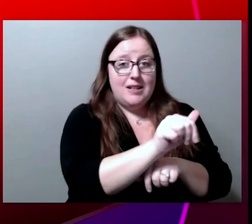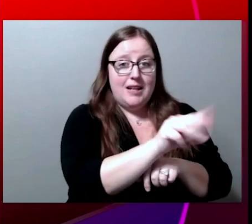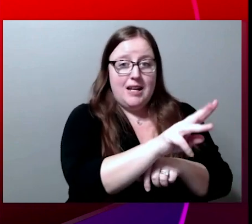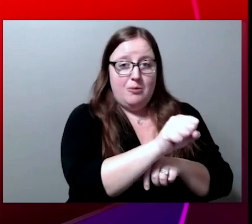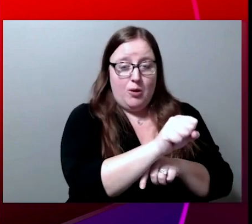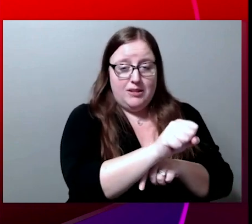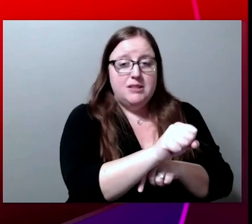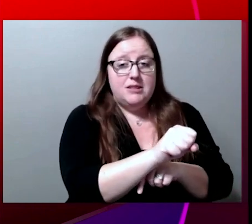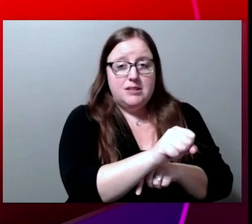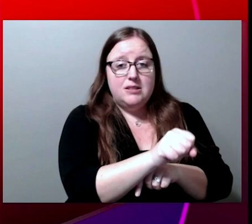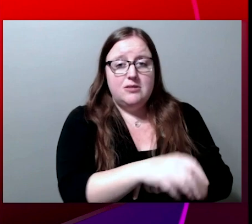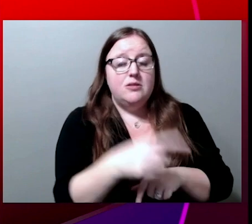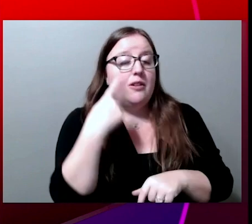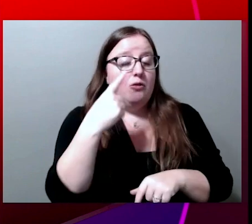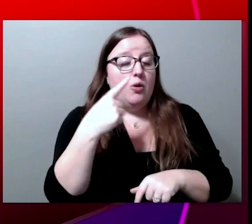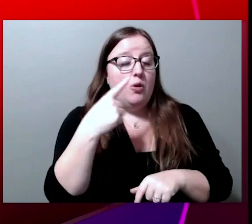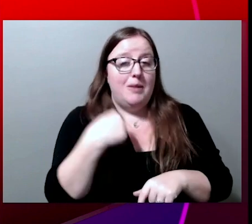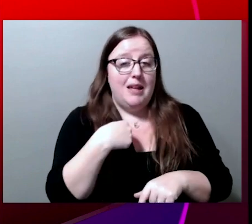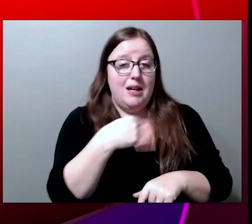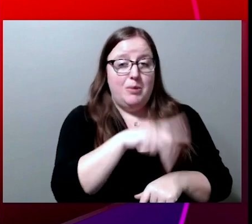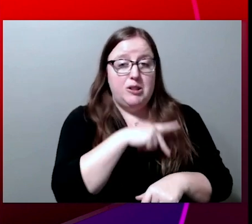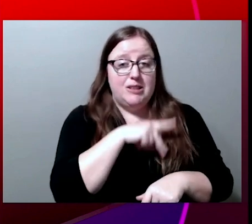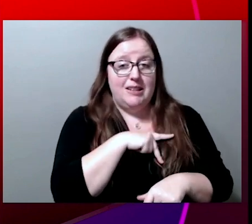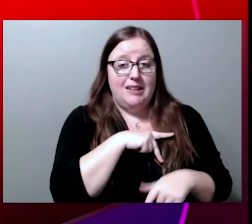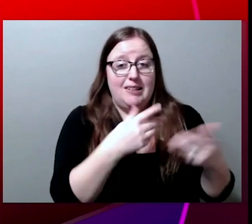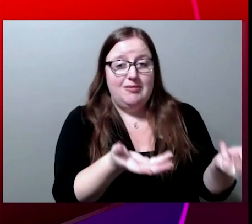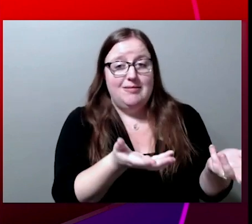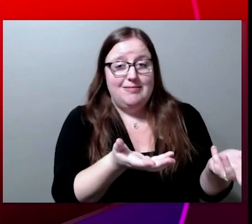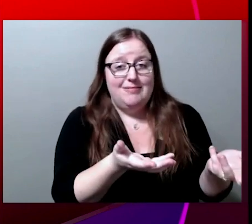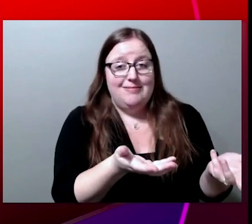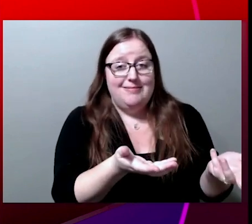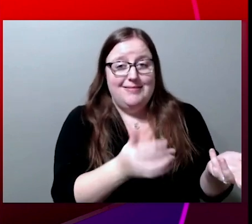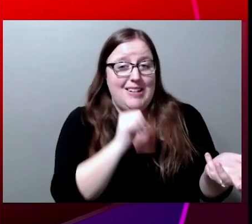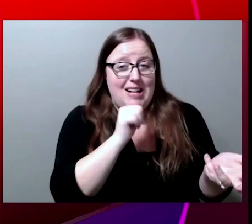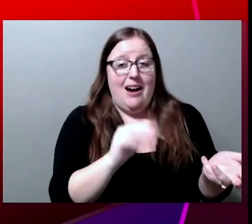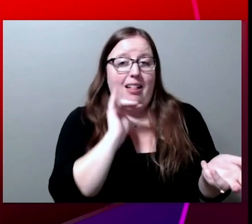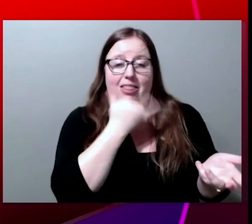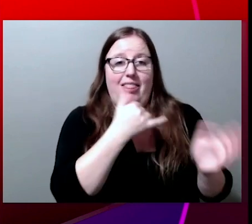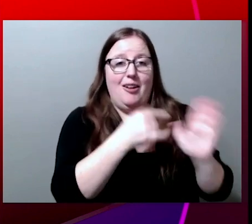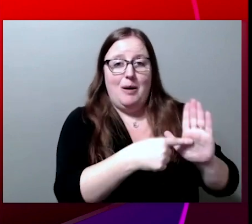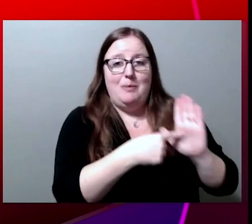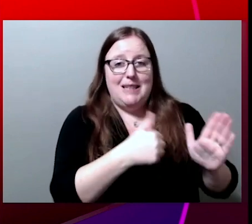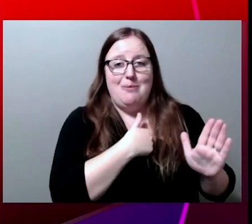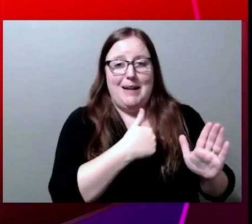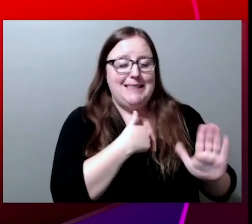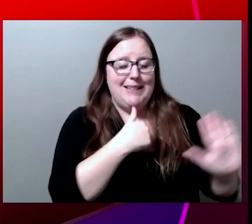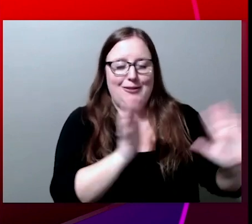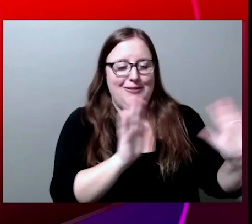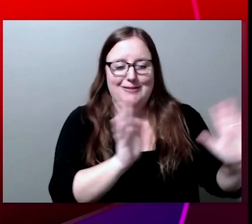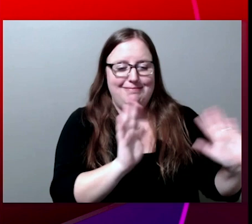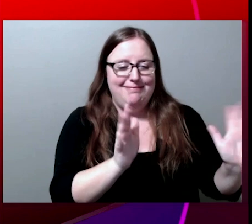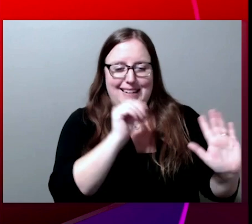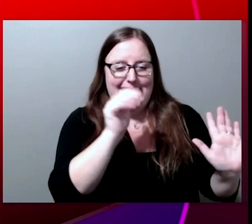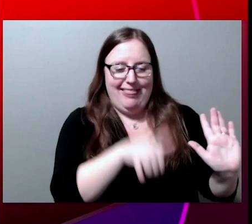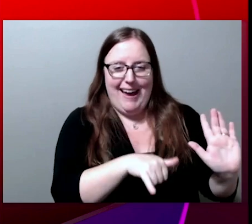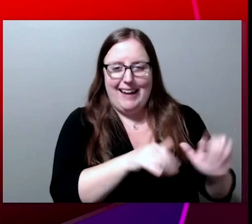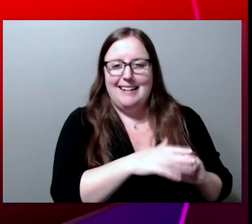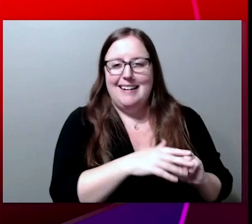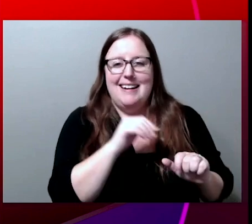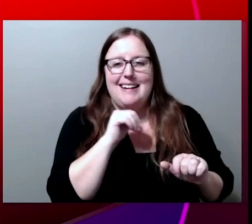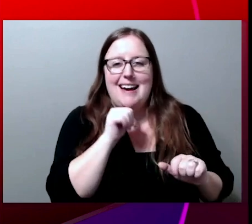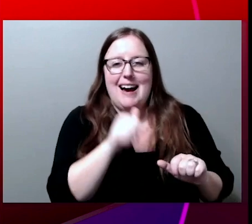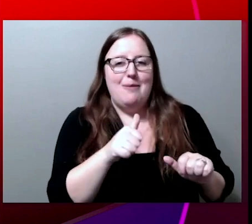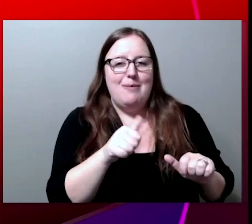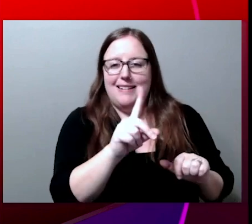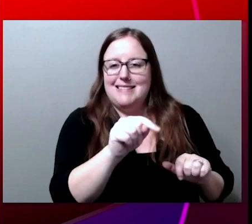I've, personally, again, not going to misrepresent myself here in any way, not even close to a data engineer